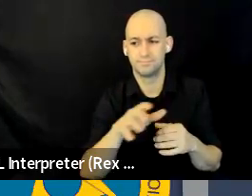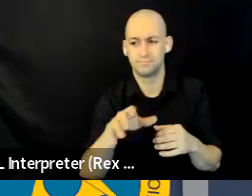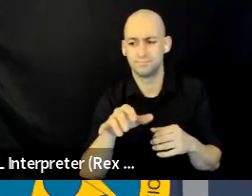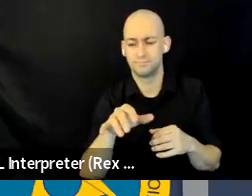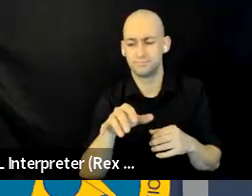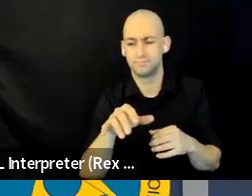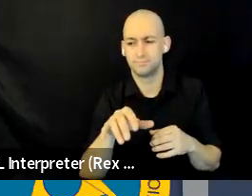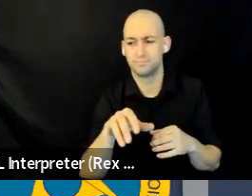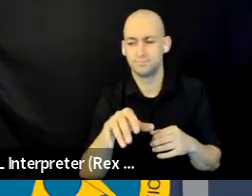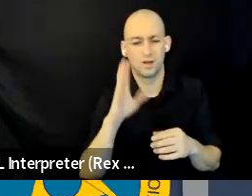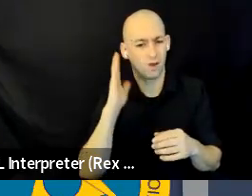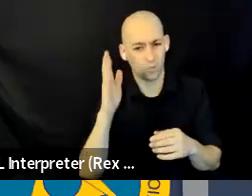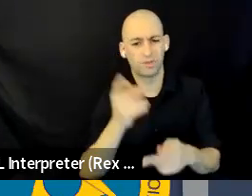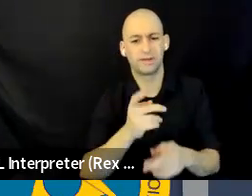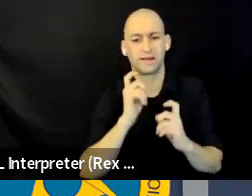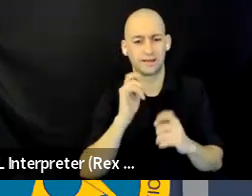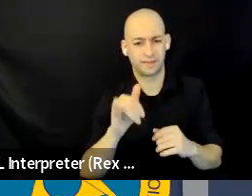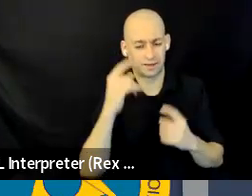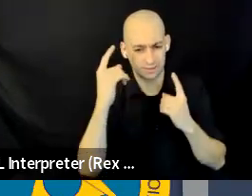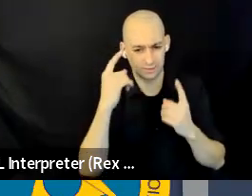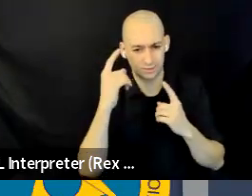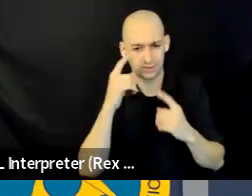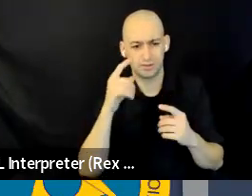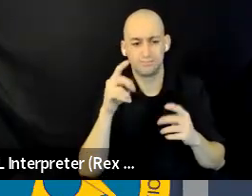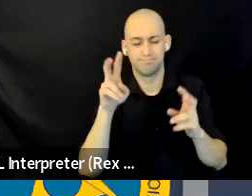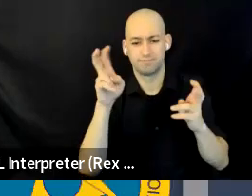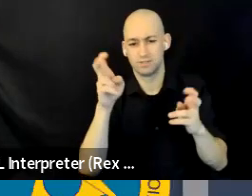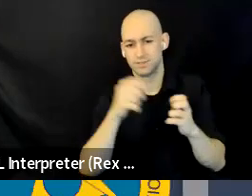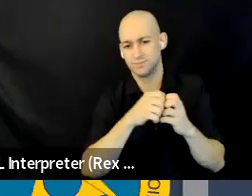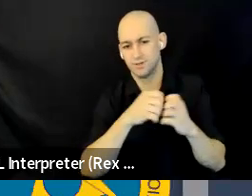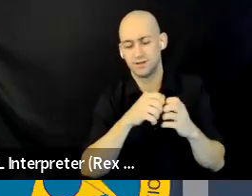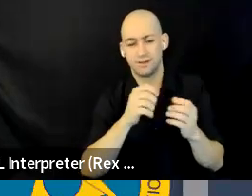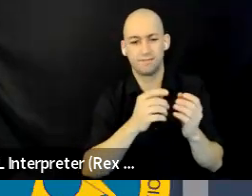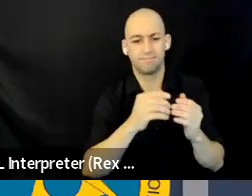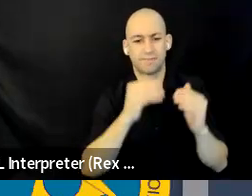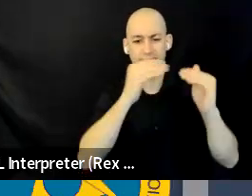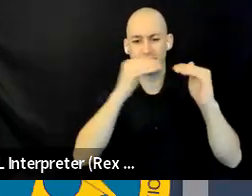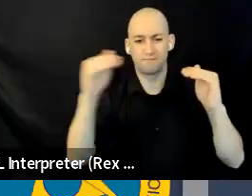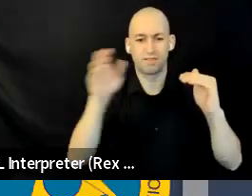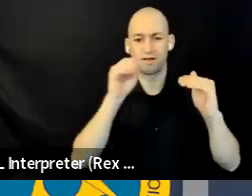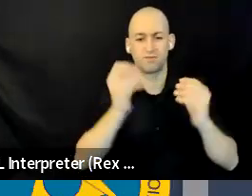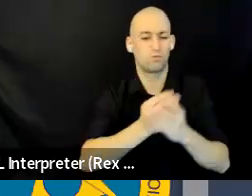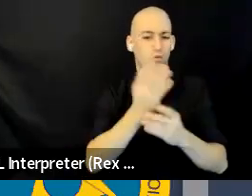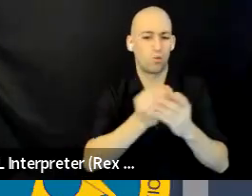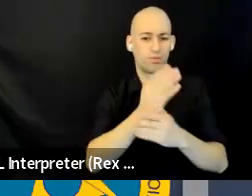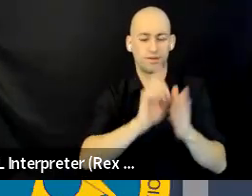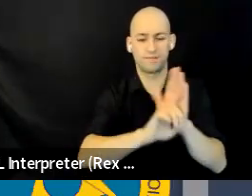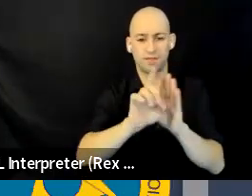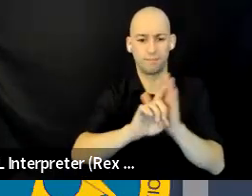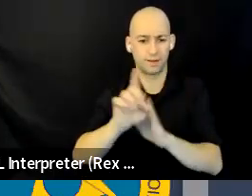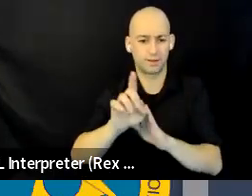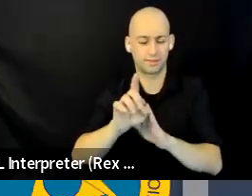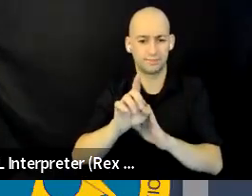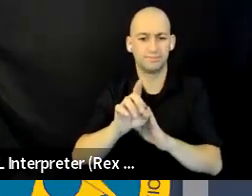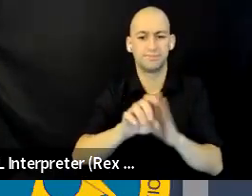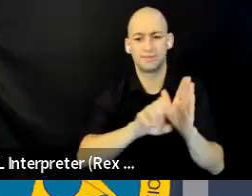It will take that into consideration in terms of the level of growth and development occurring within the context of the